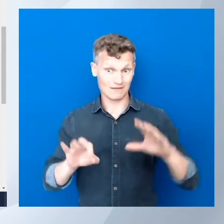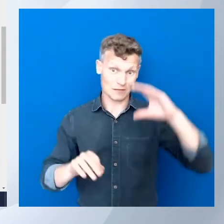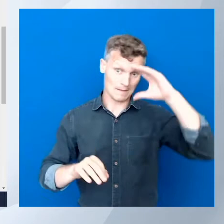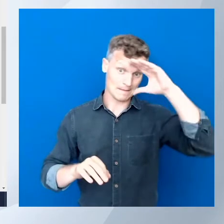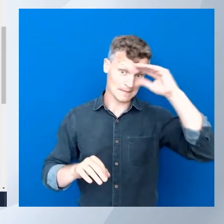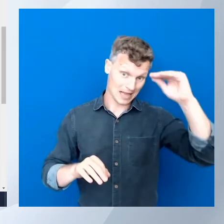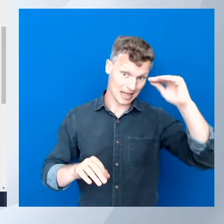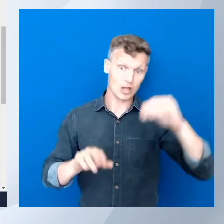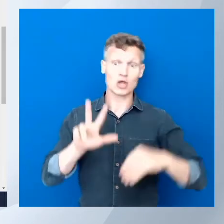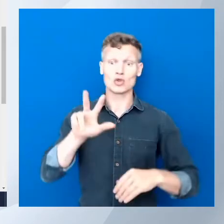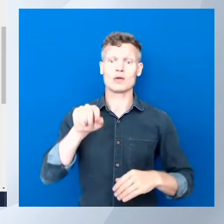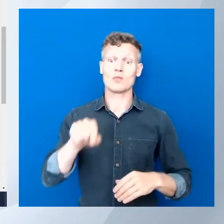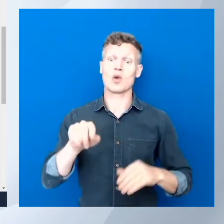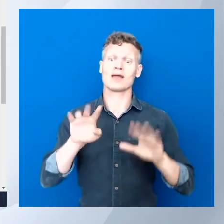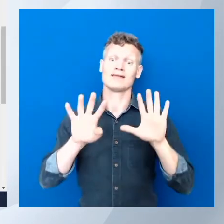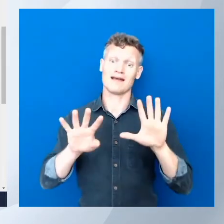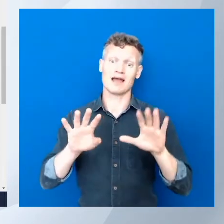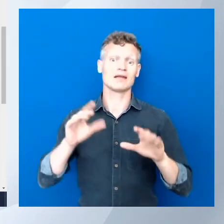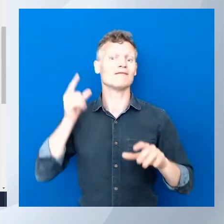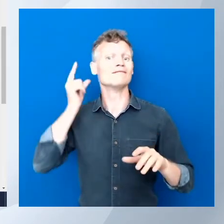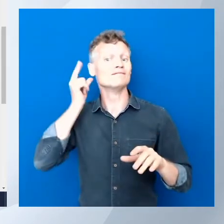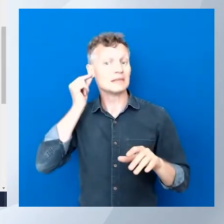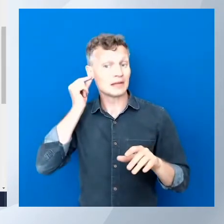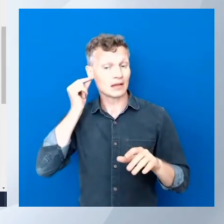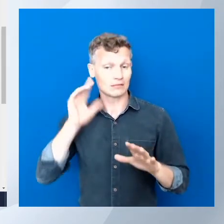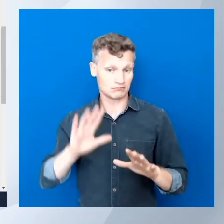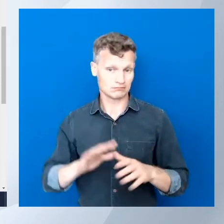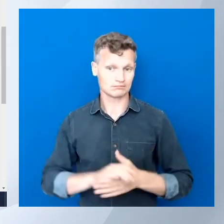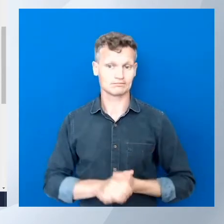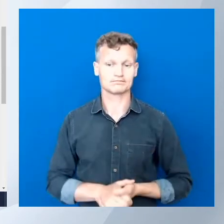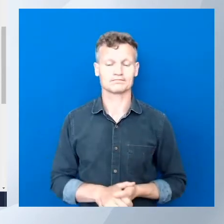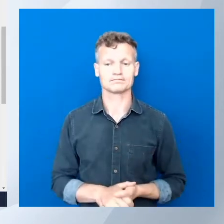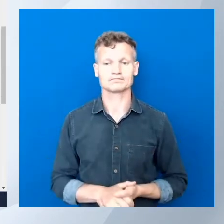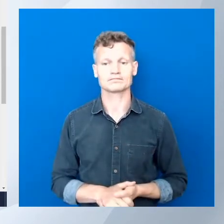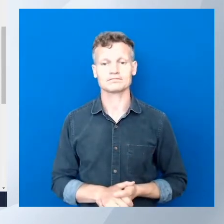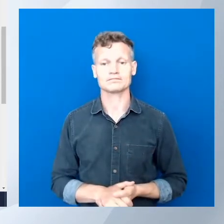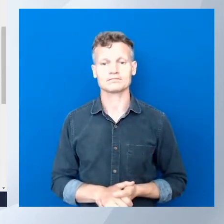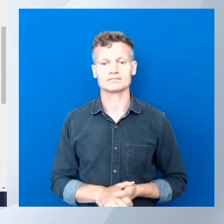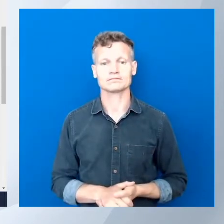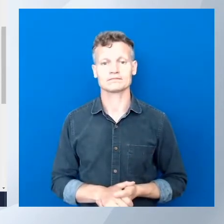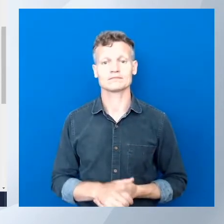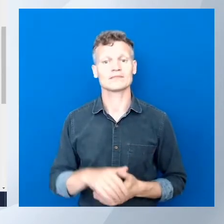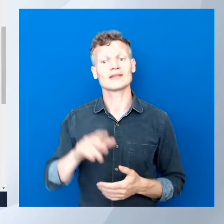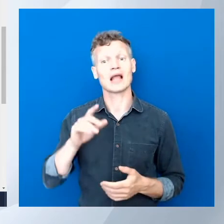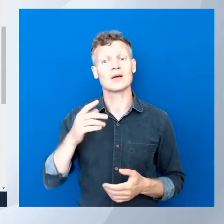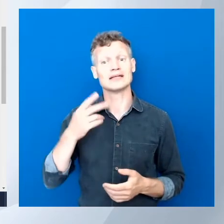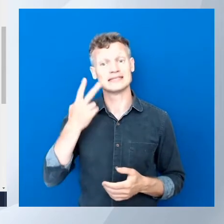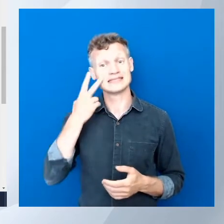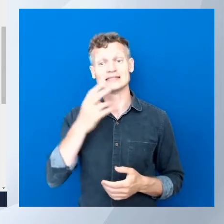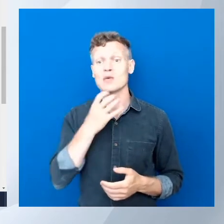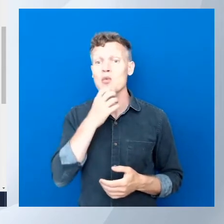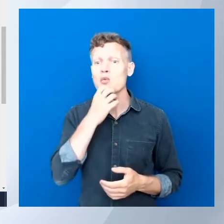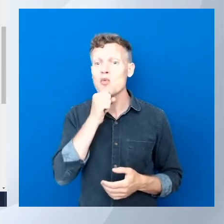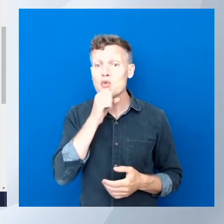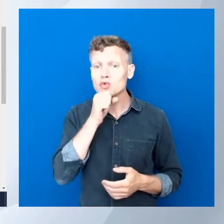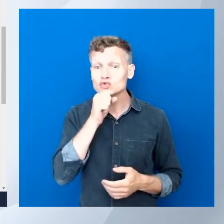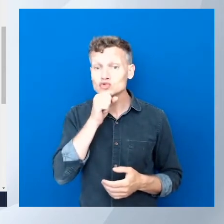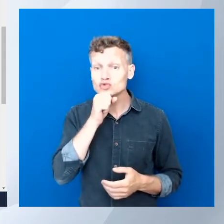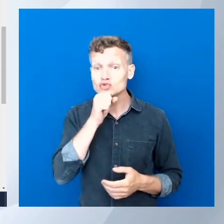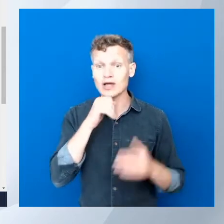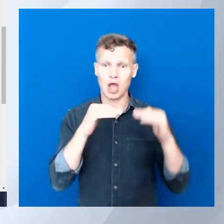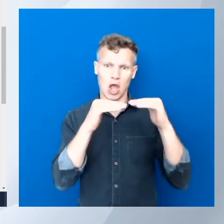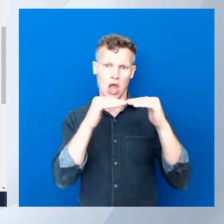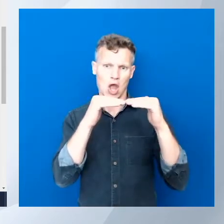3.9% for the female users. Looking at the orange bar for the under prediction, it's 17%